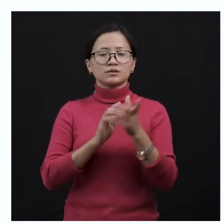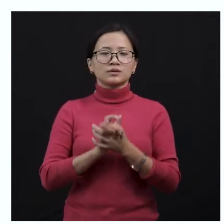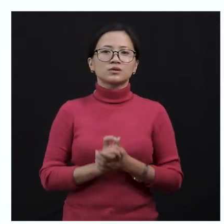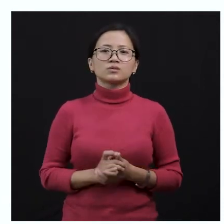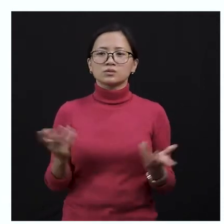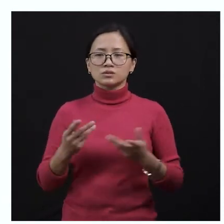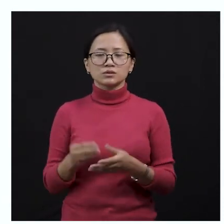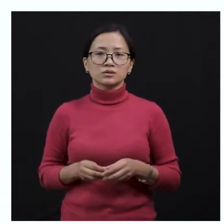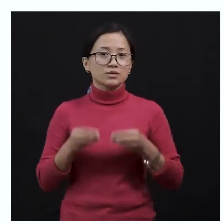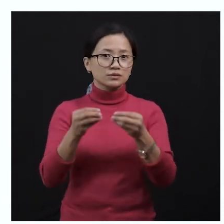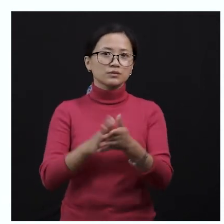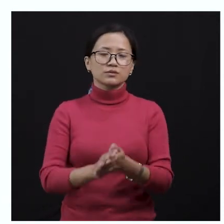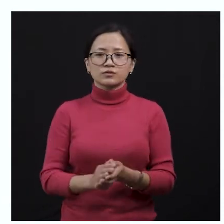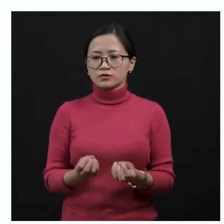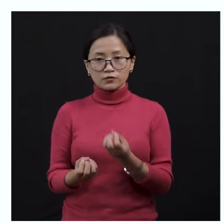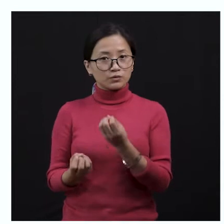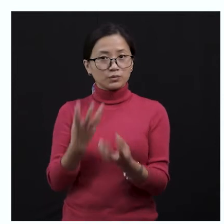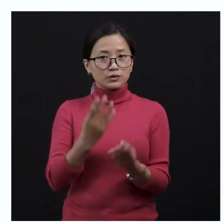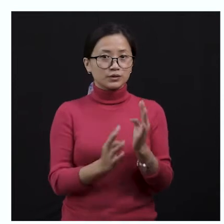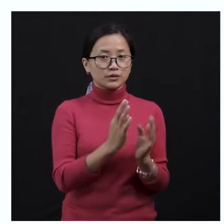which is produced from burning.